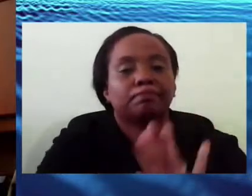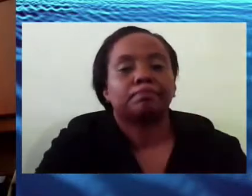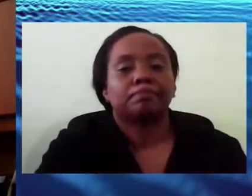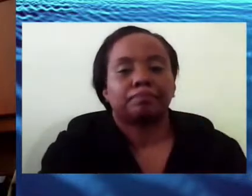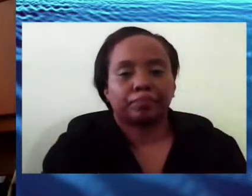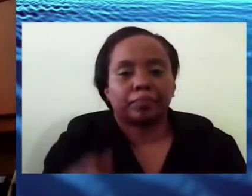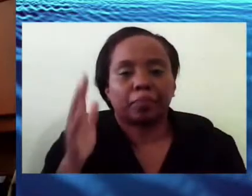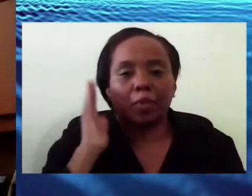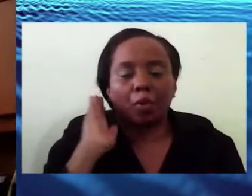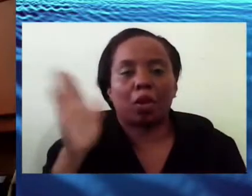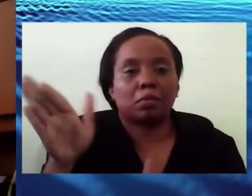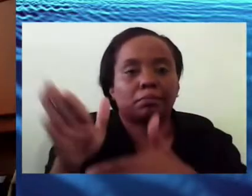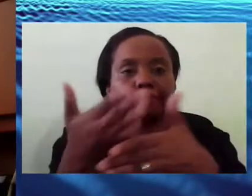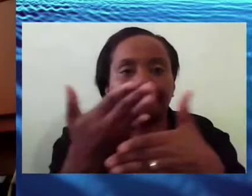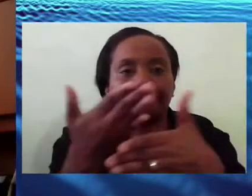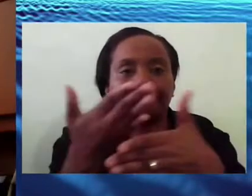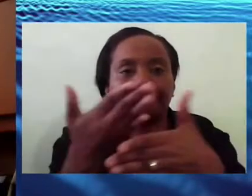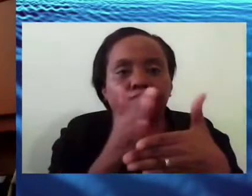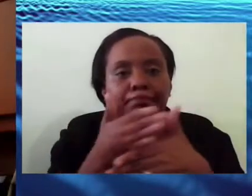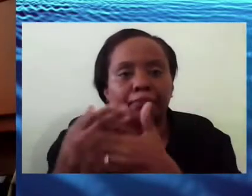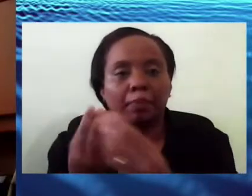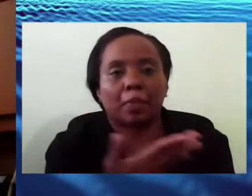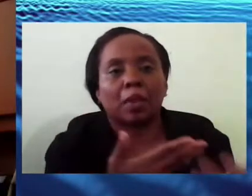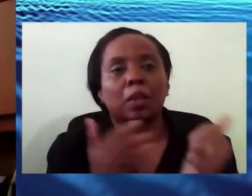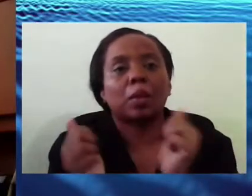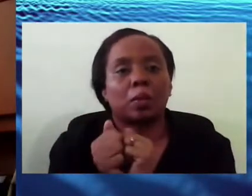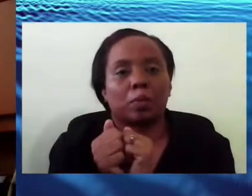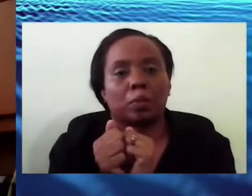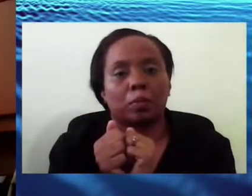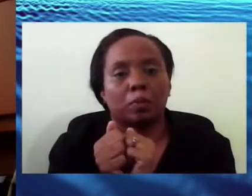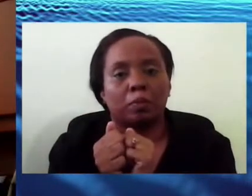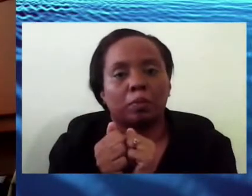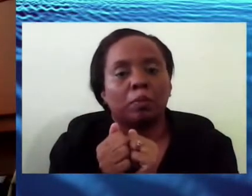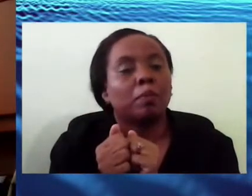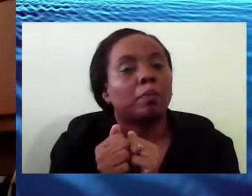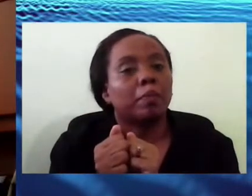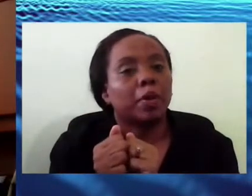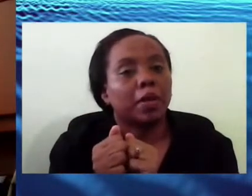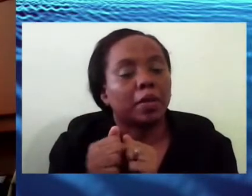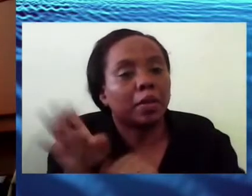be a sharing of full information with the public of Barbados via you, the media.